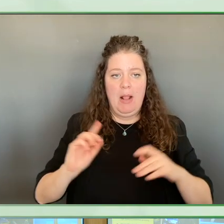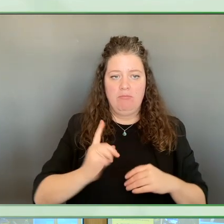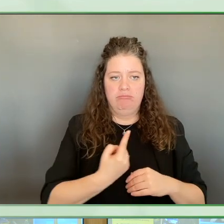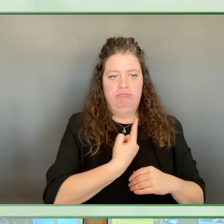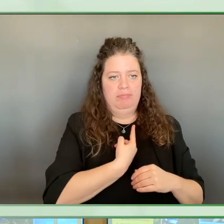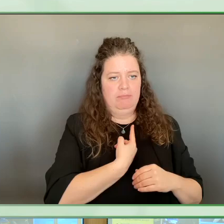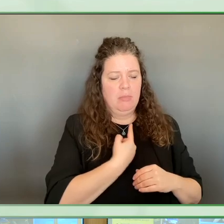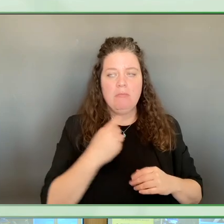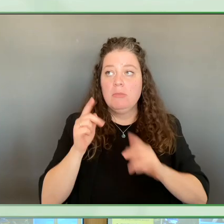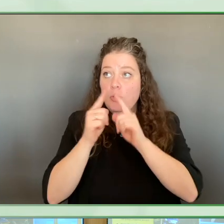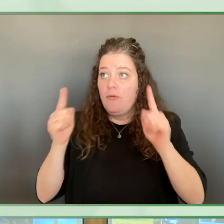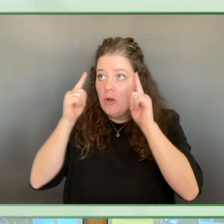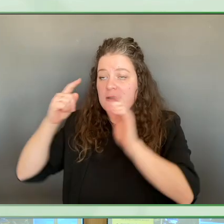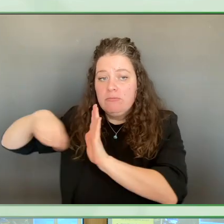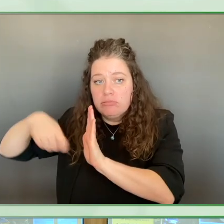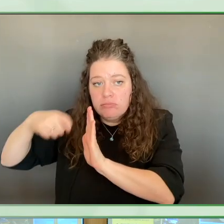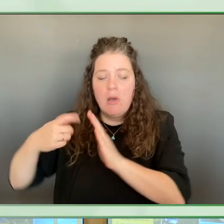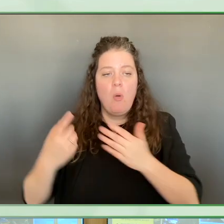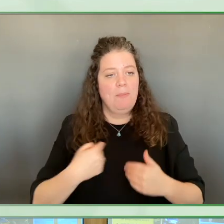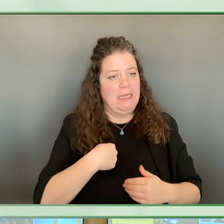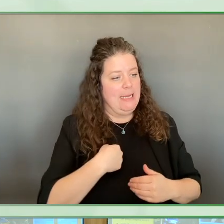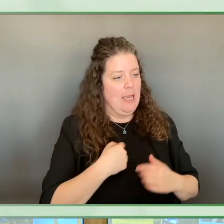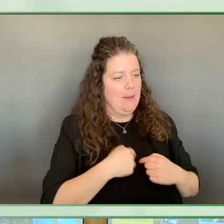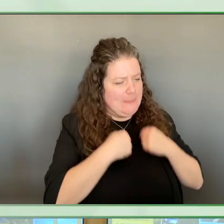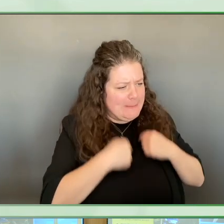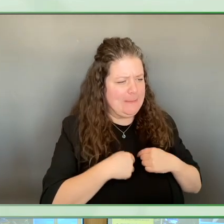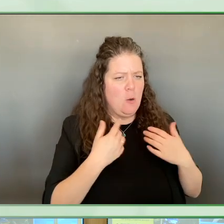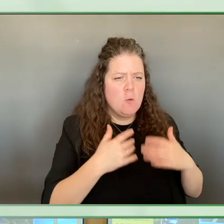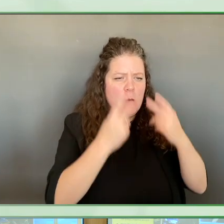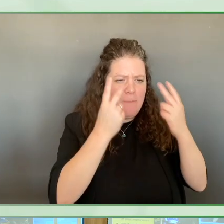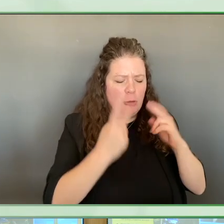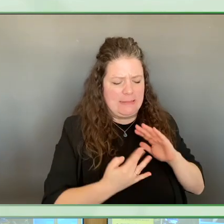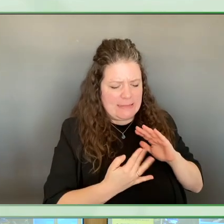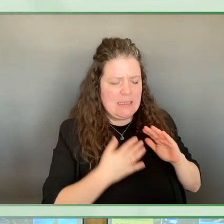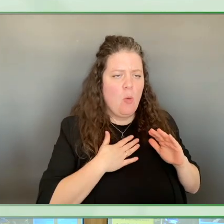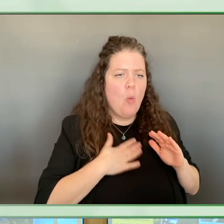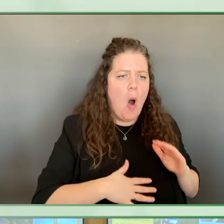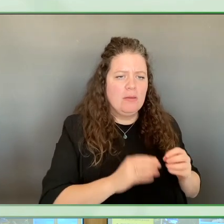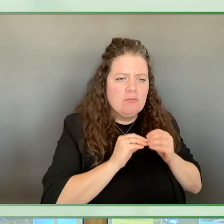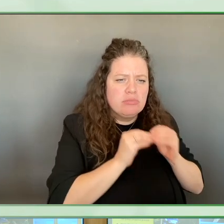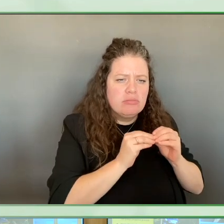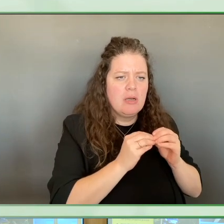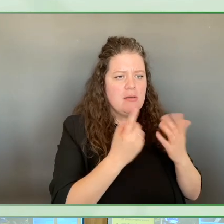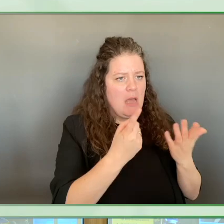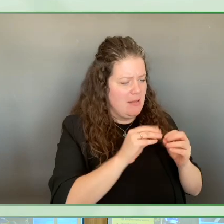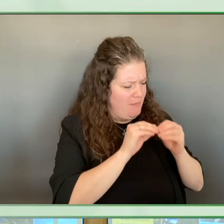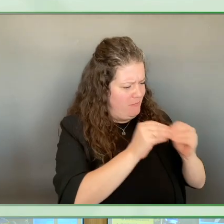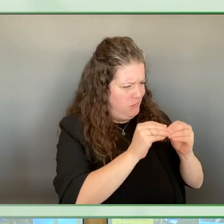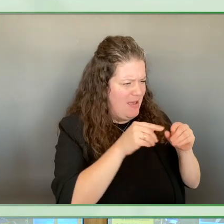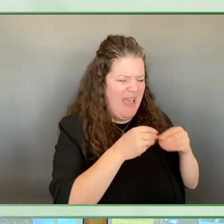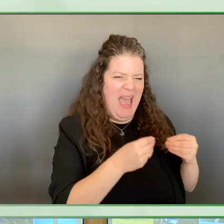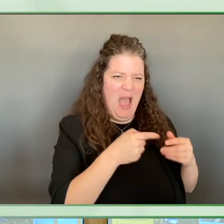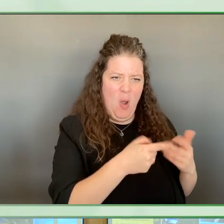personal passion projects, but then they have to be able to manufacture within the